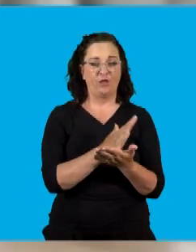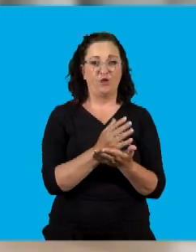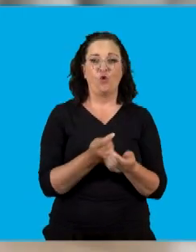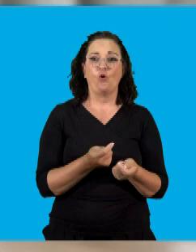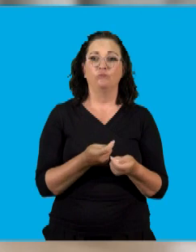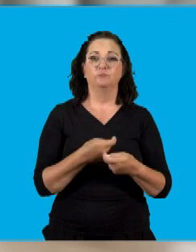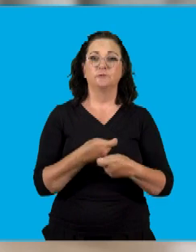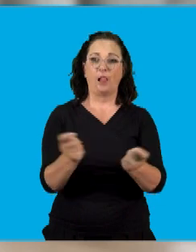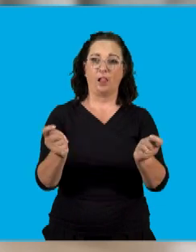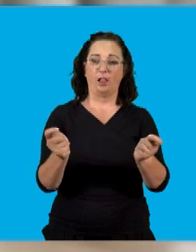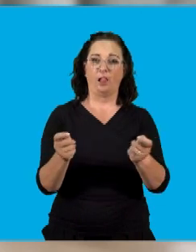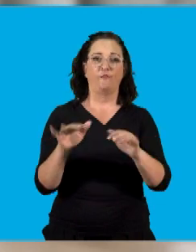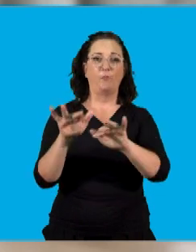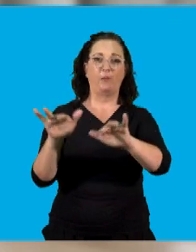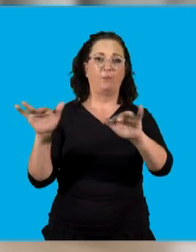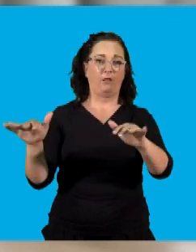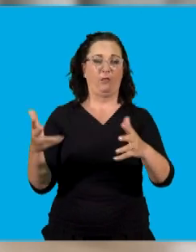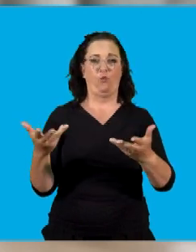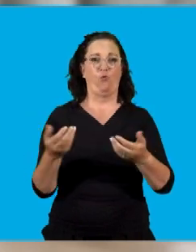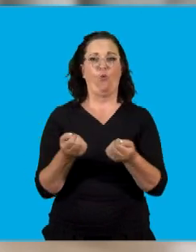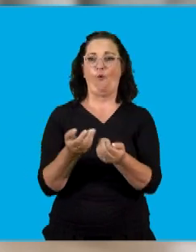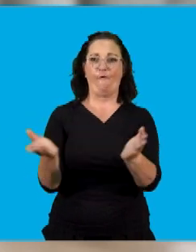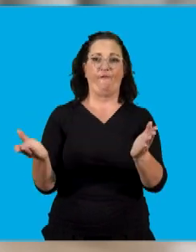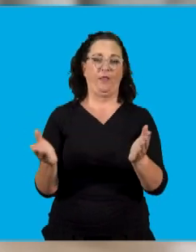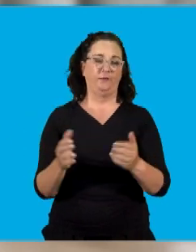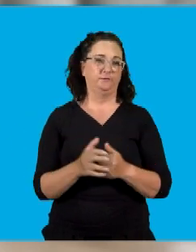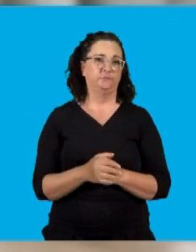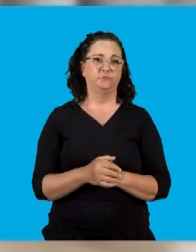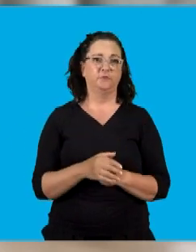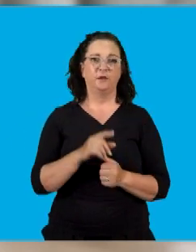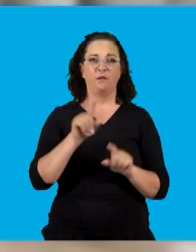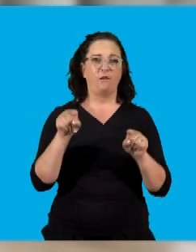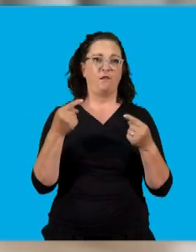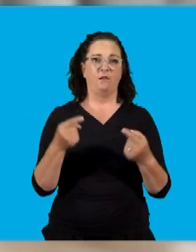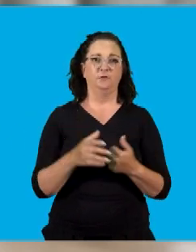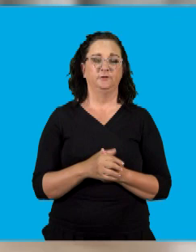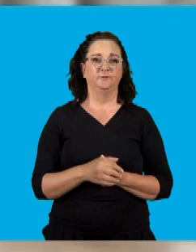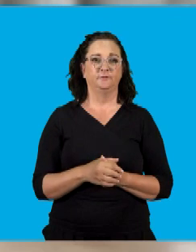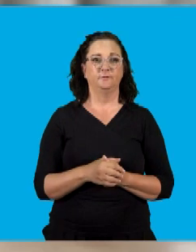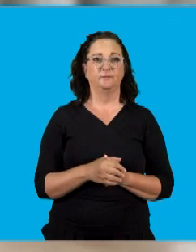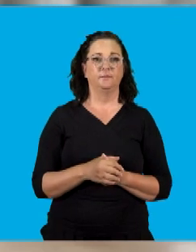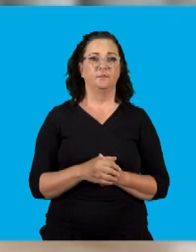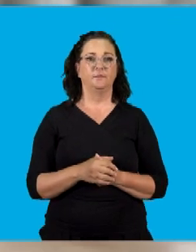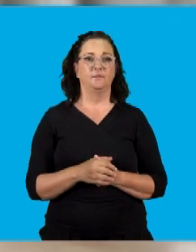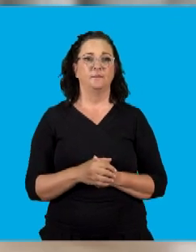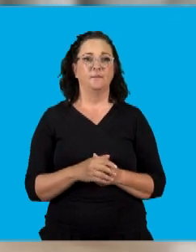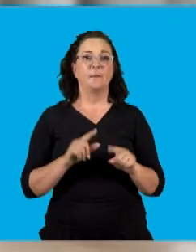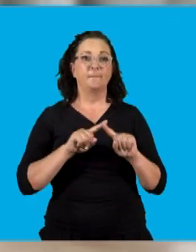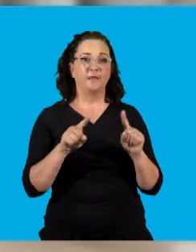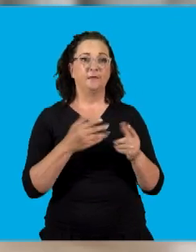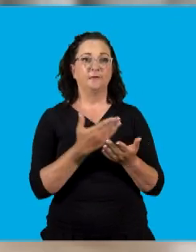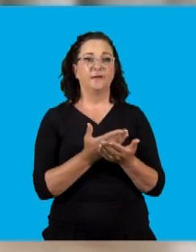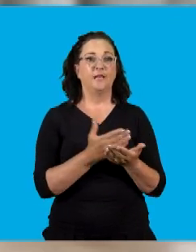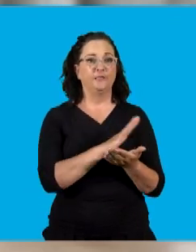their shares to the general public for sale in order for them to raise capital. But what they do, they offer